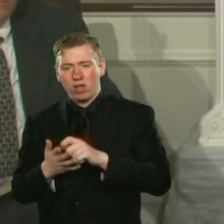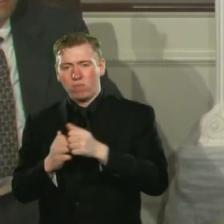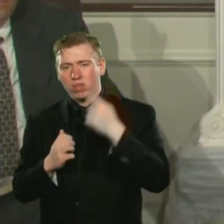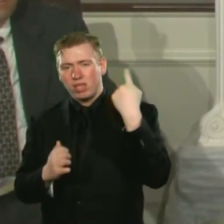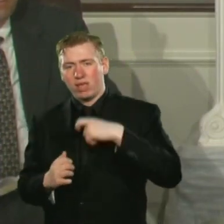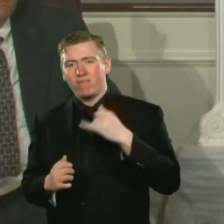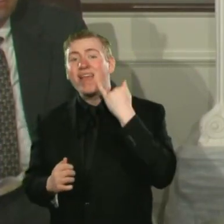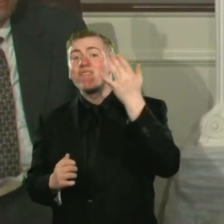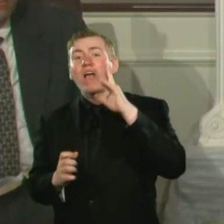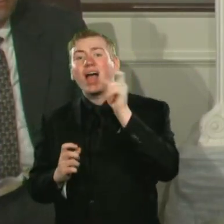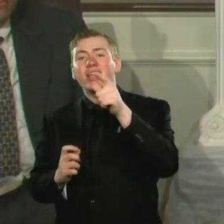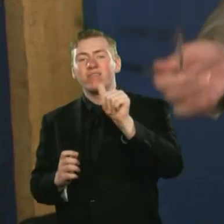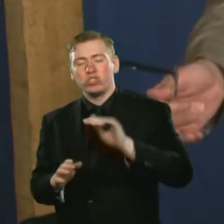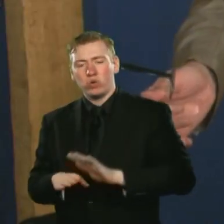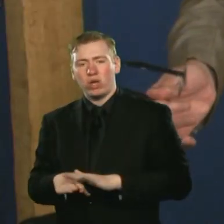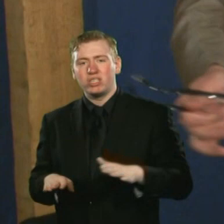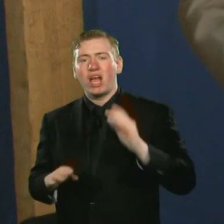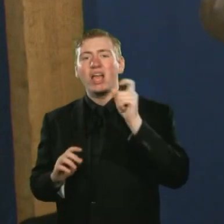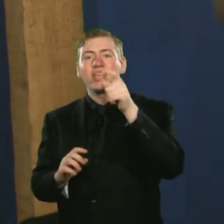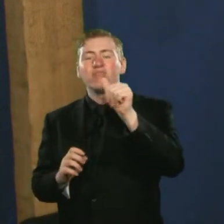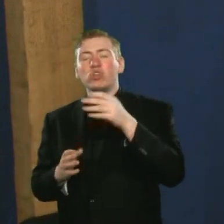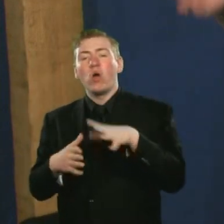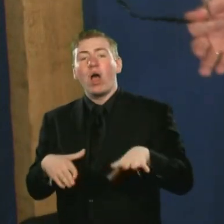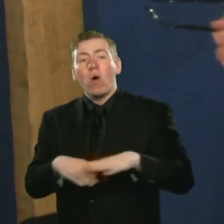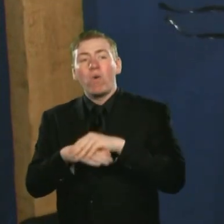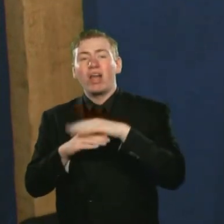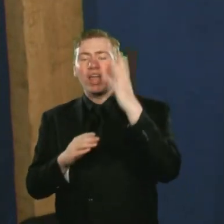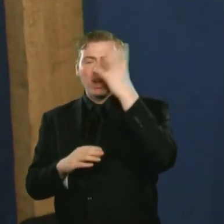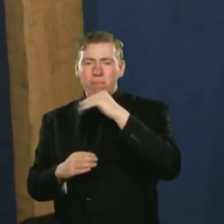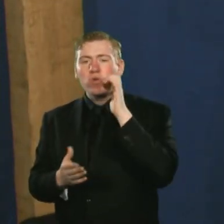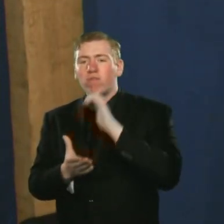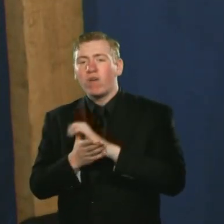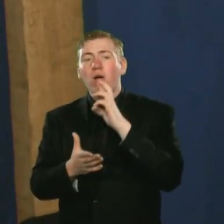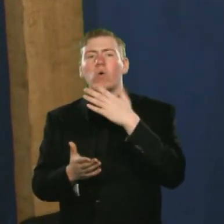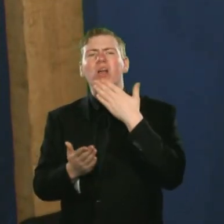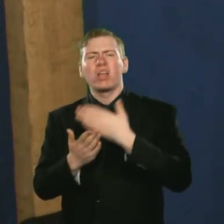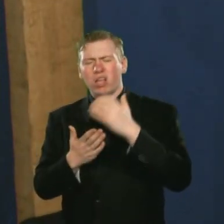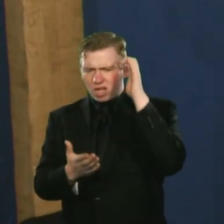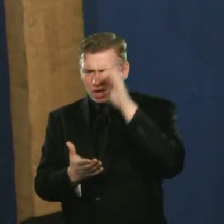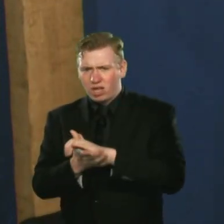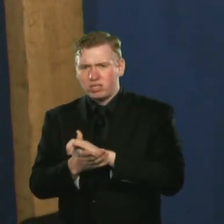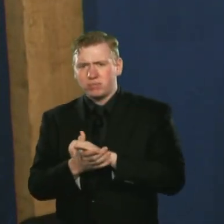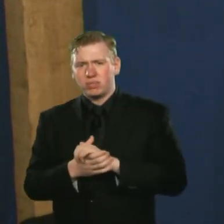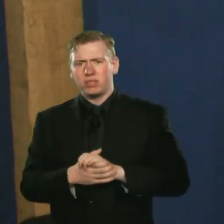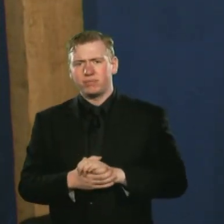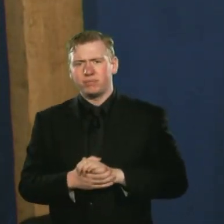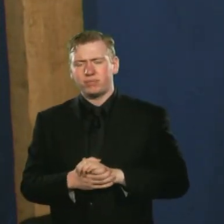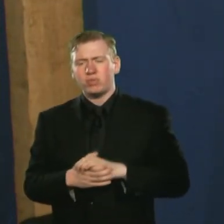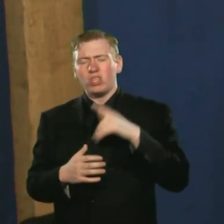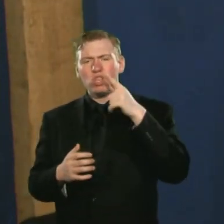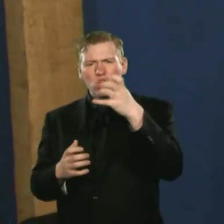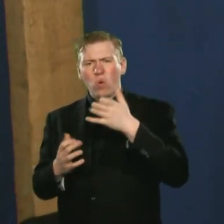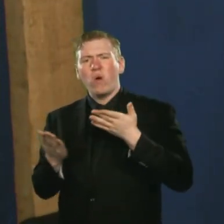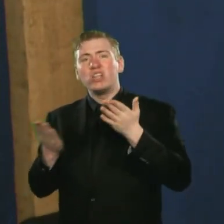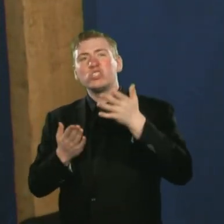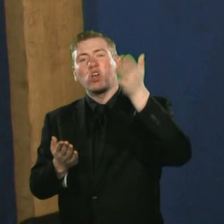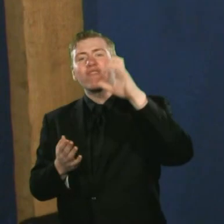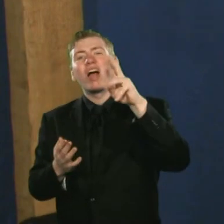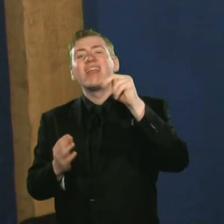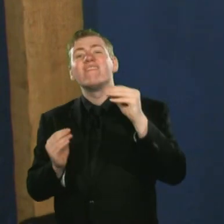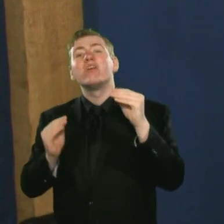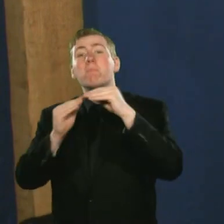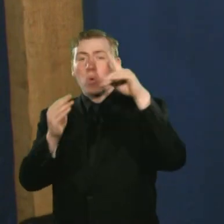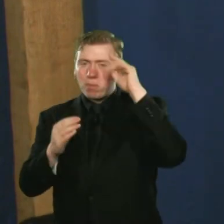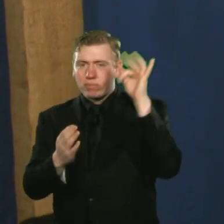you a child in your home. He gives you a wedding and a beautiful wife or a good husband. Listen, you ought to serve God even more